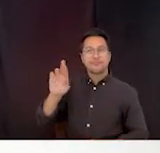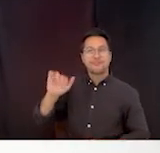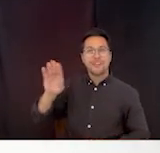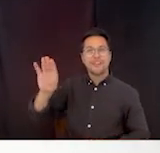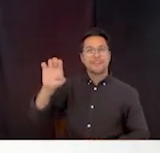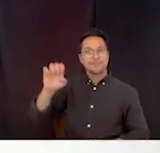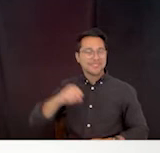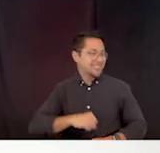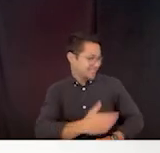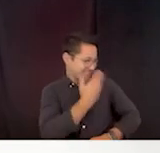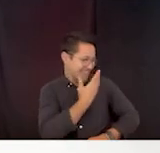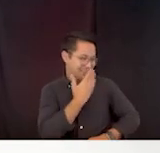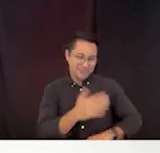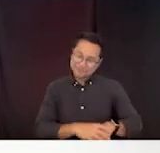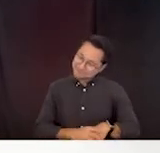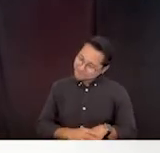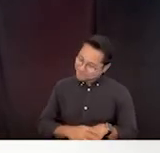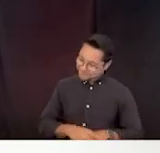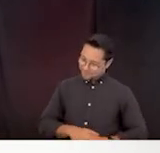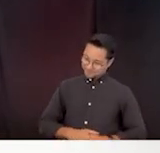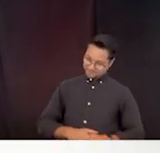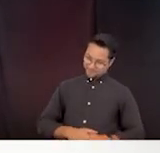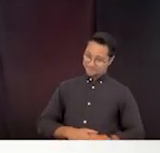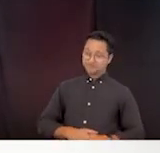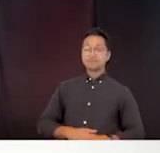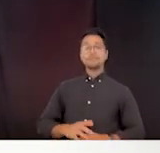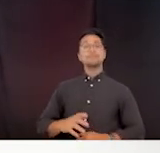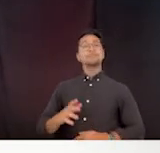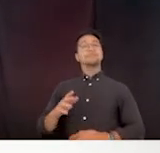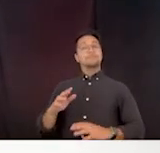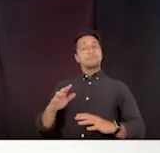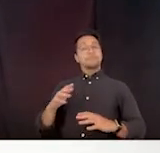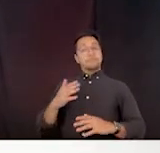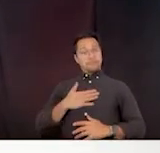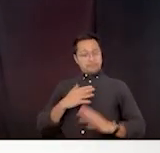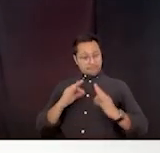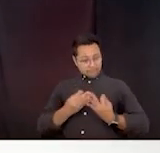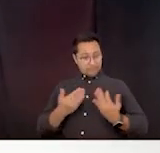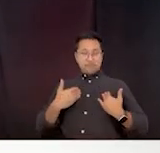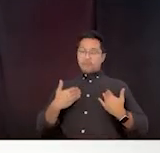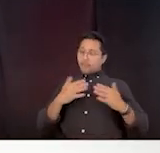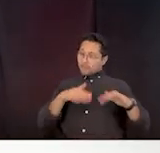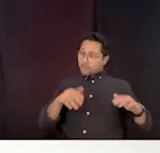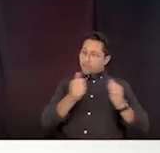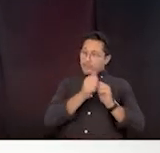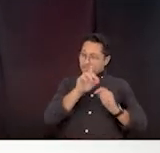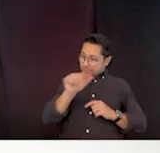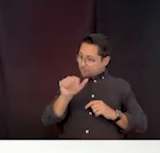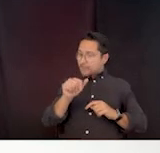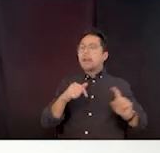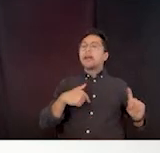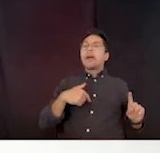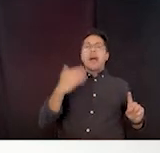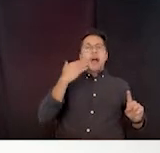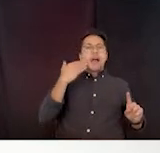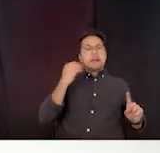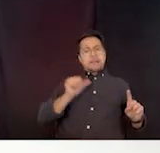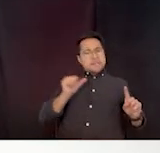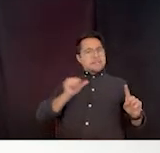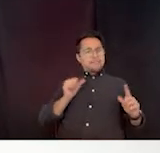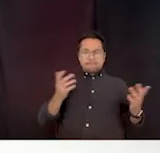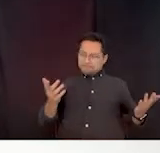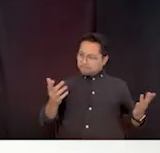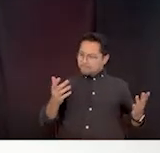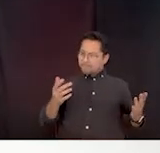Thank you, Dr. Hans. So as a family of a child with exceptional needs, I know firsthand that it costs